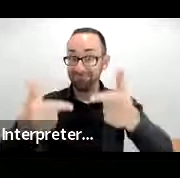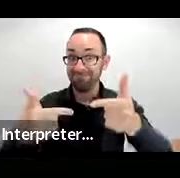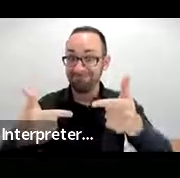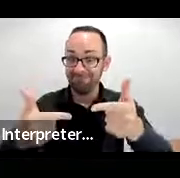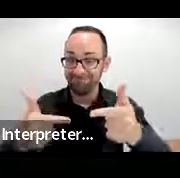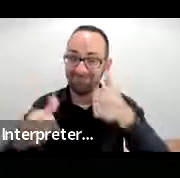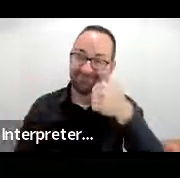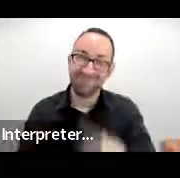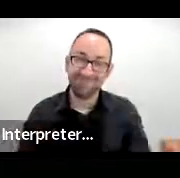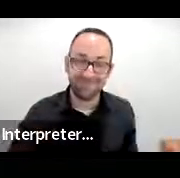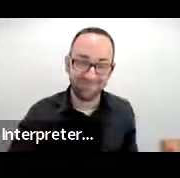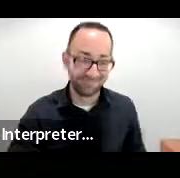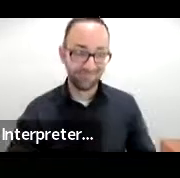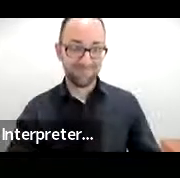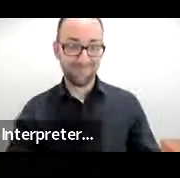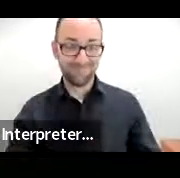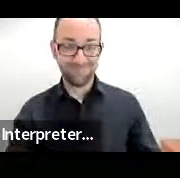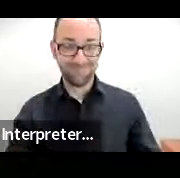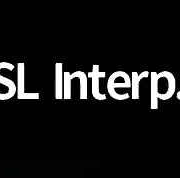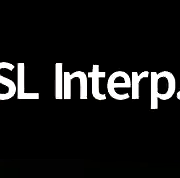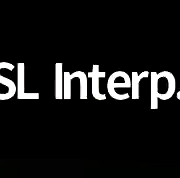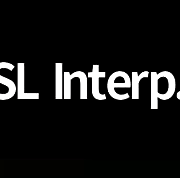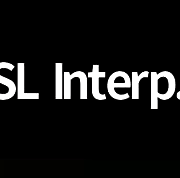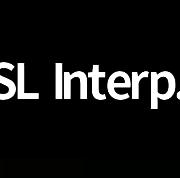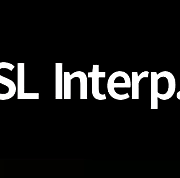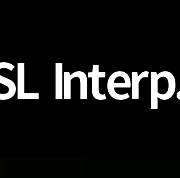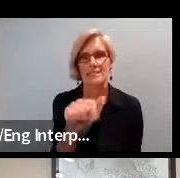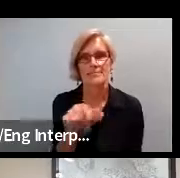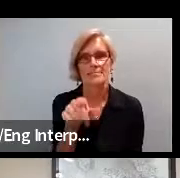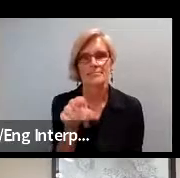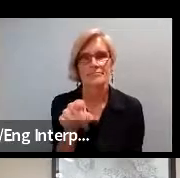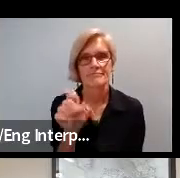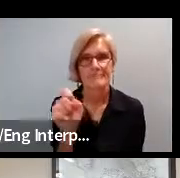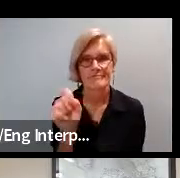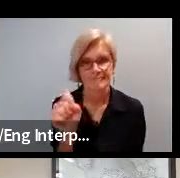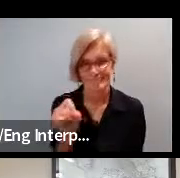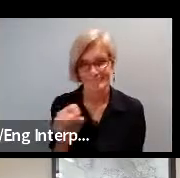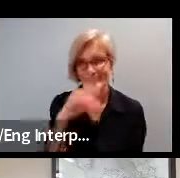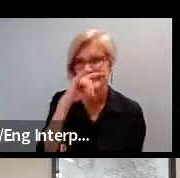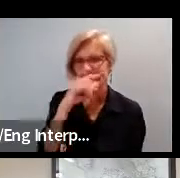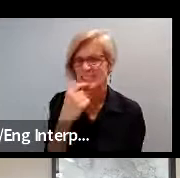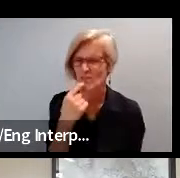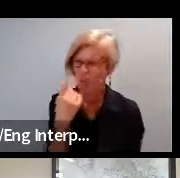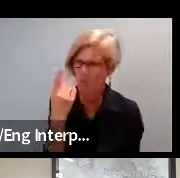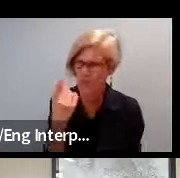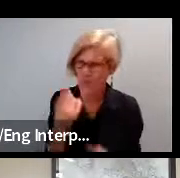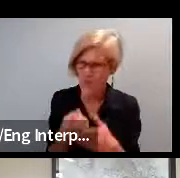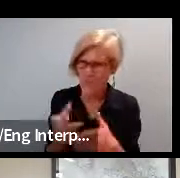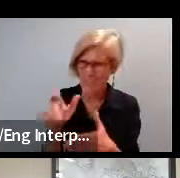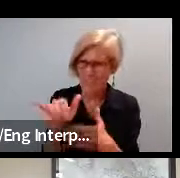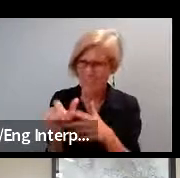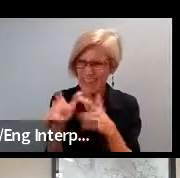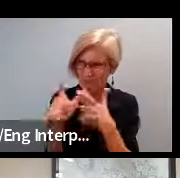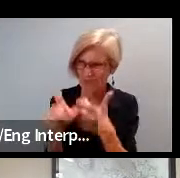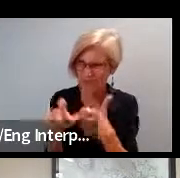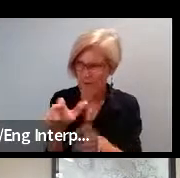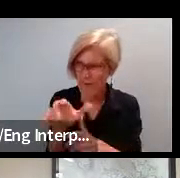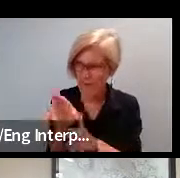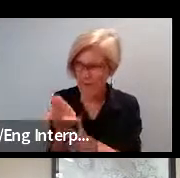Amanda. Go ahead. What is running club and what do we do